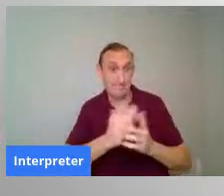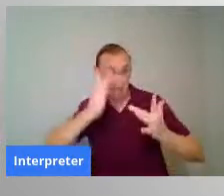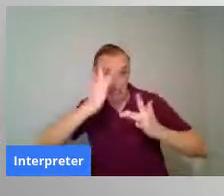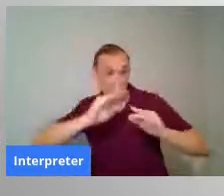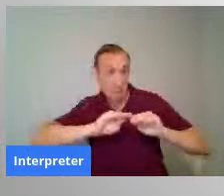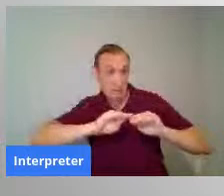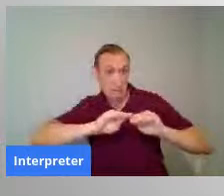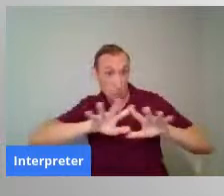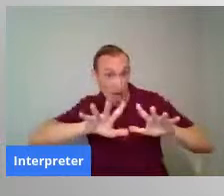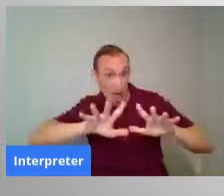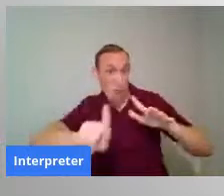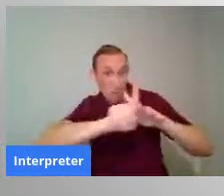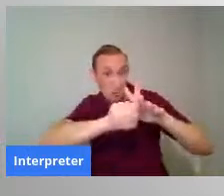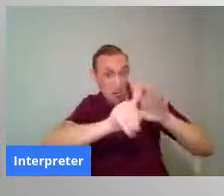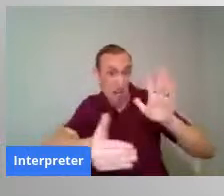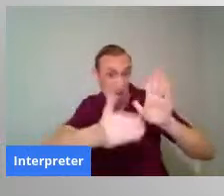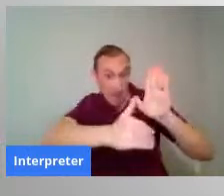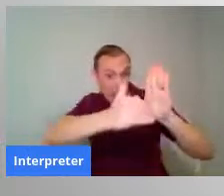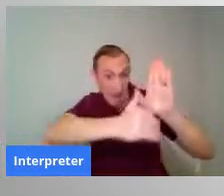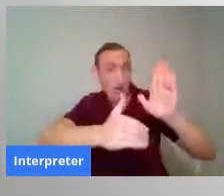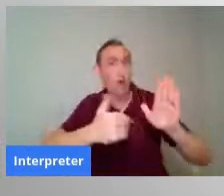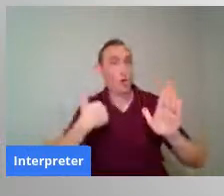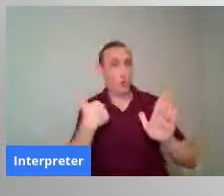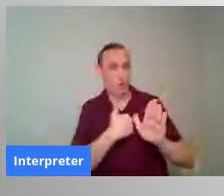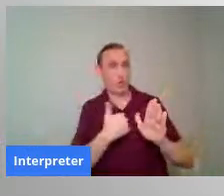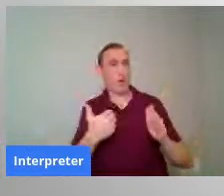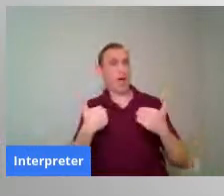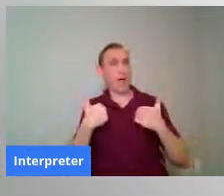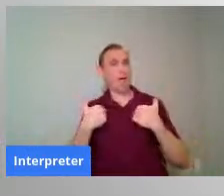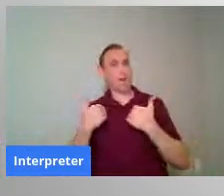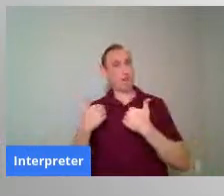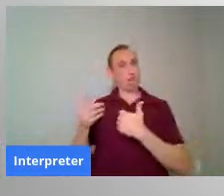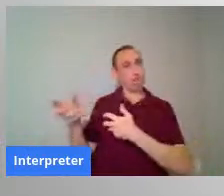in different versions of that.